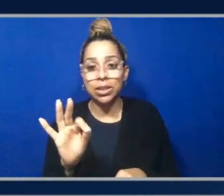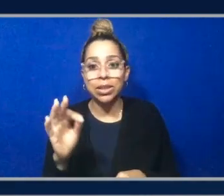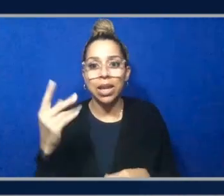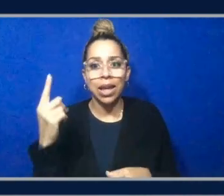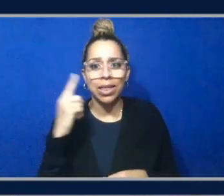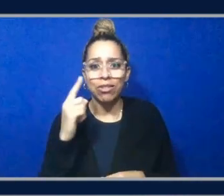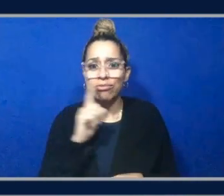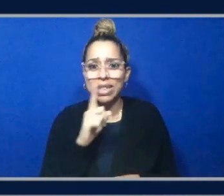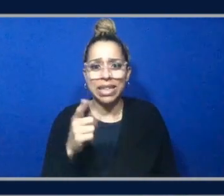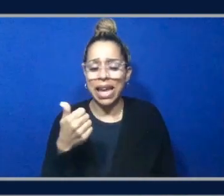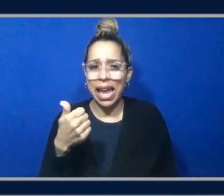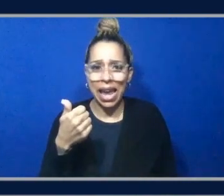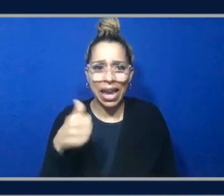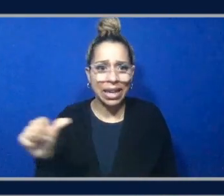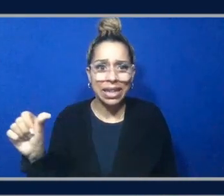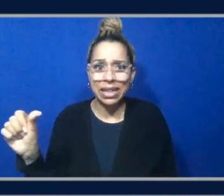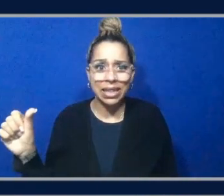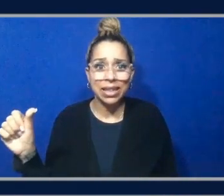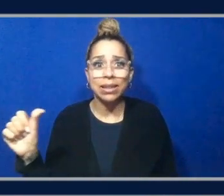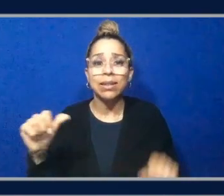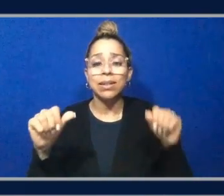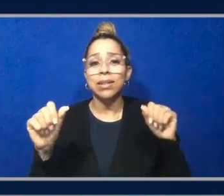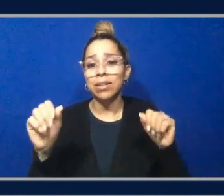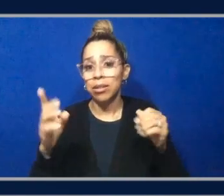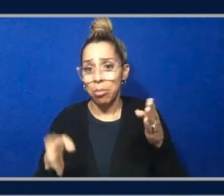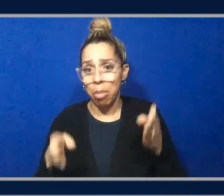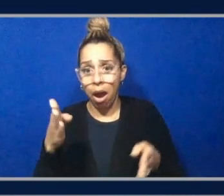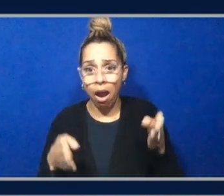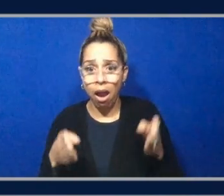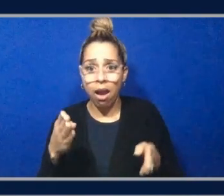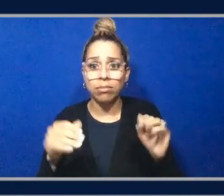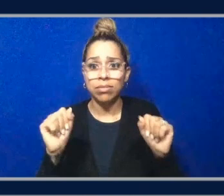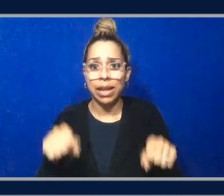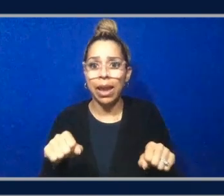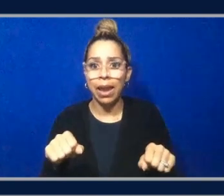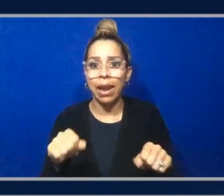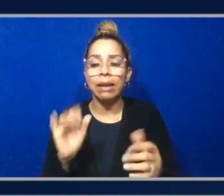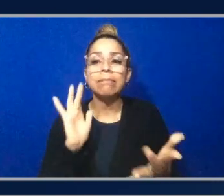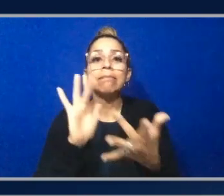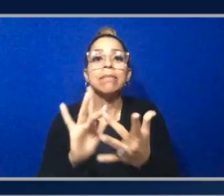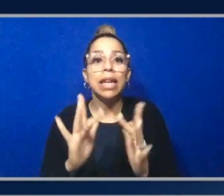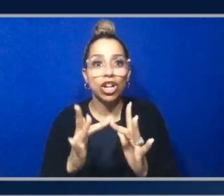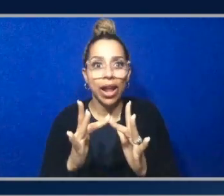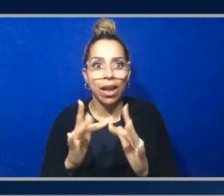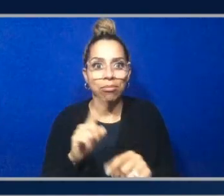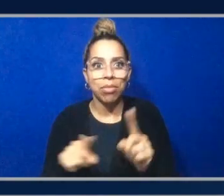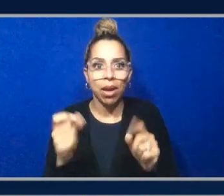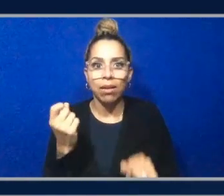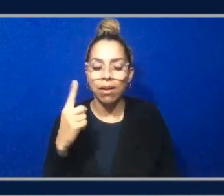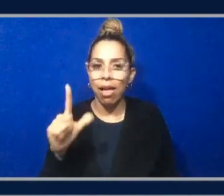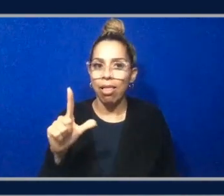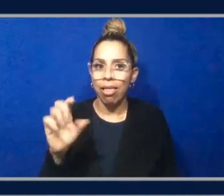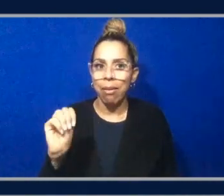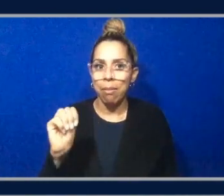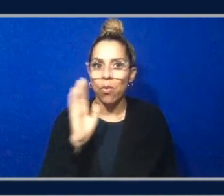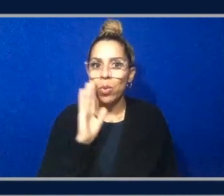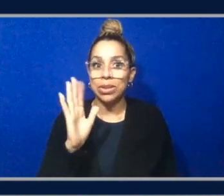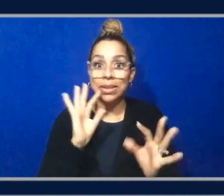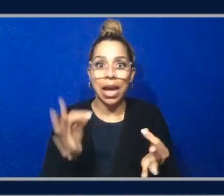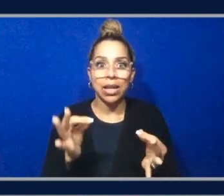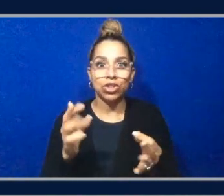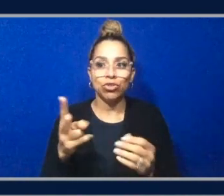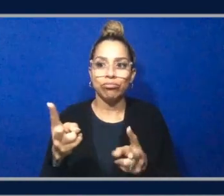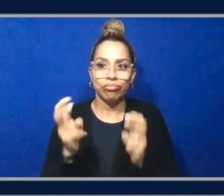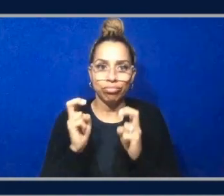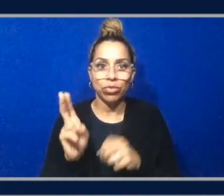actually reach out to the internet and get you the current weather, right? Yes. It's just actual code that the LLM decides to use. Yeah, it decides to use, but we